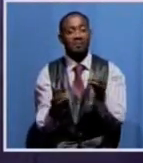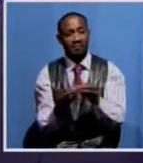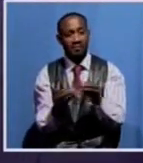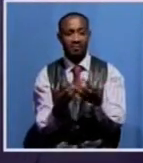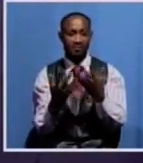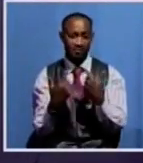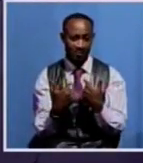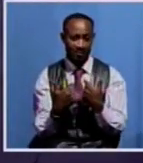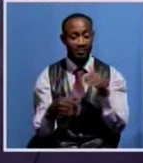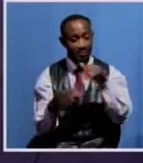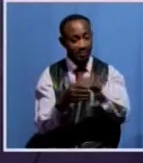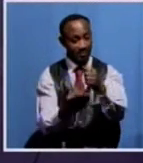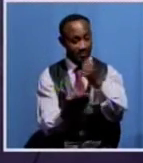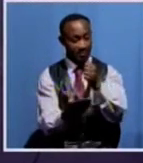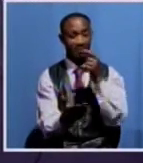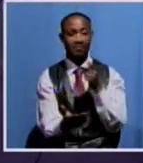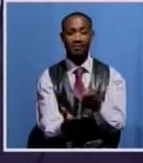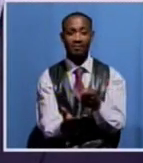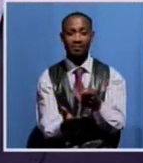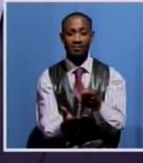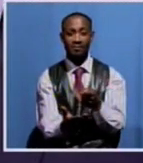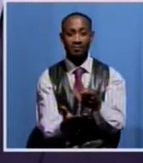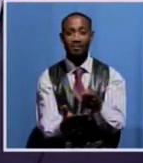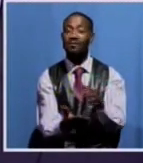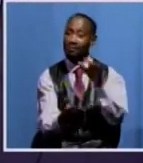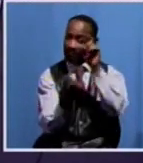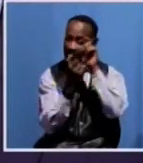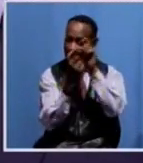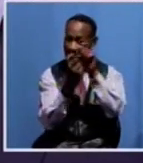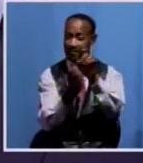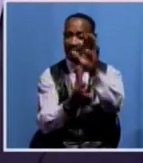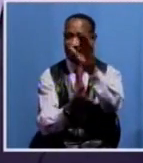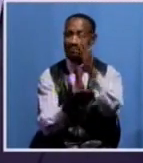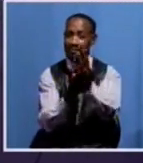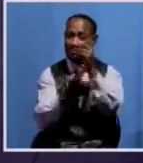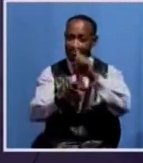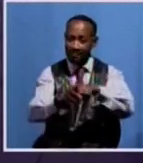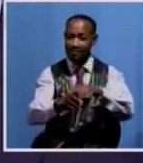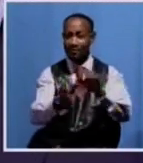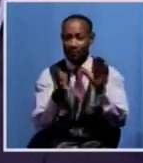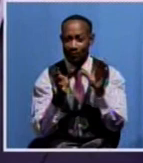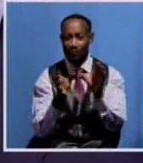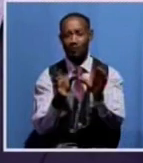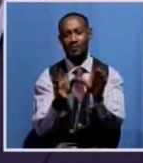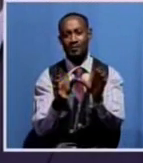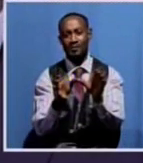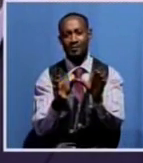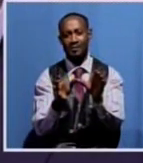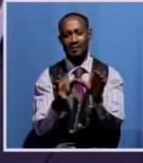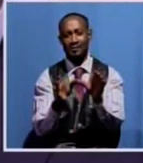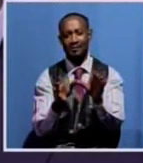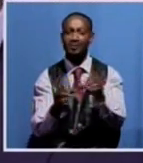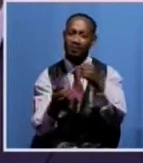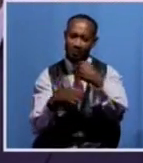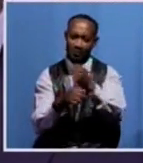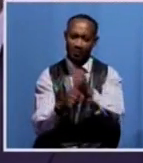make in this budget. There are clearly challenges that sometimes force the implementers of the budget